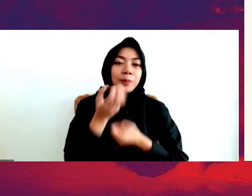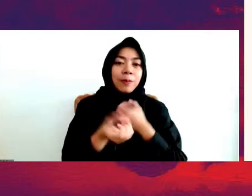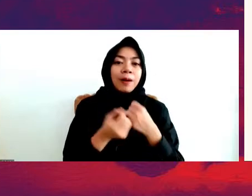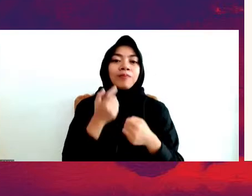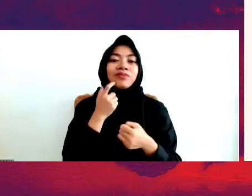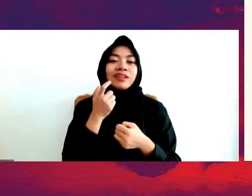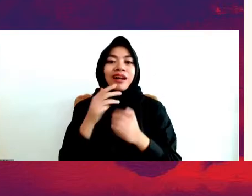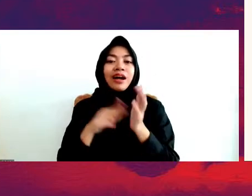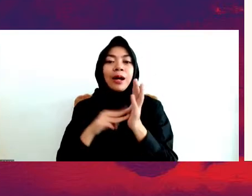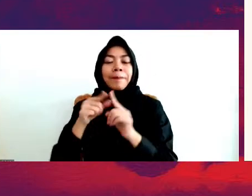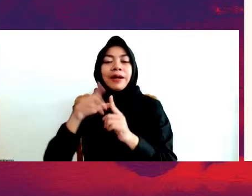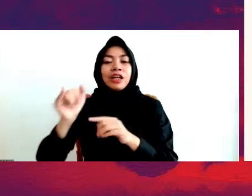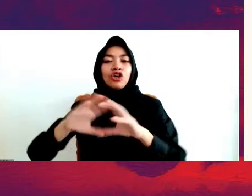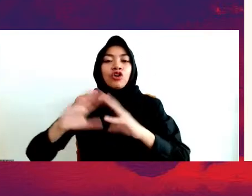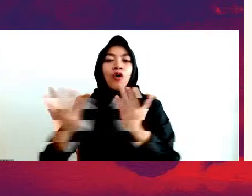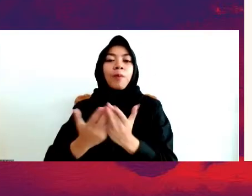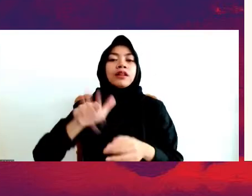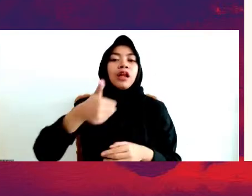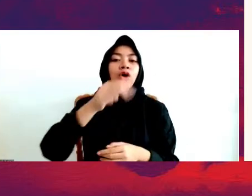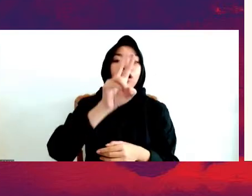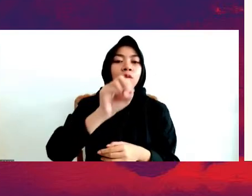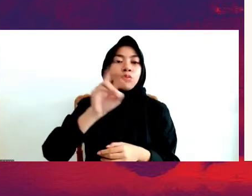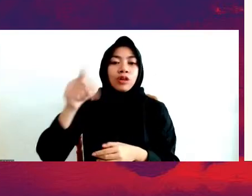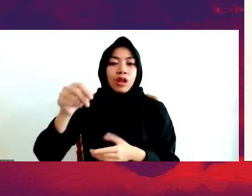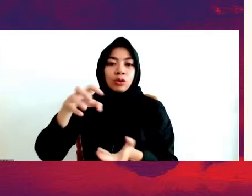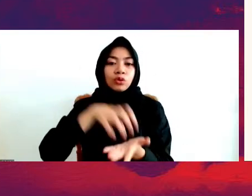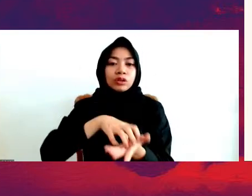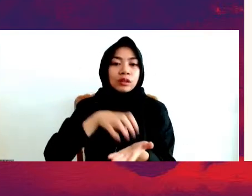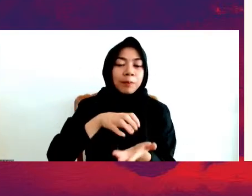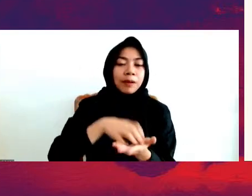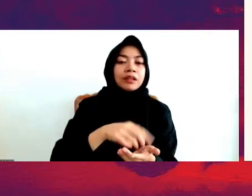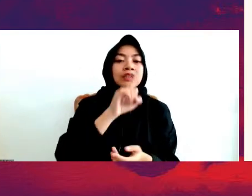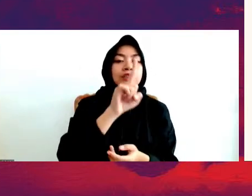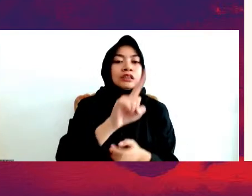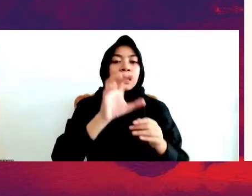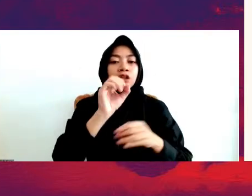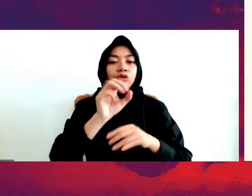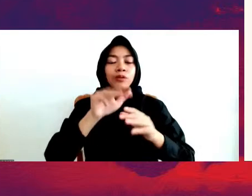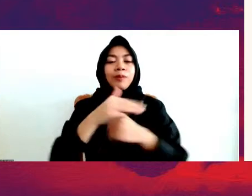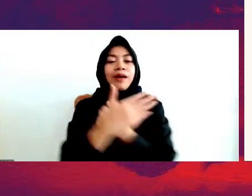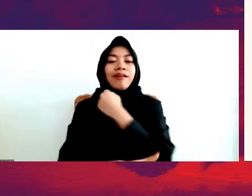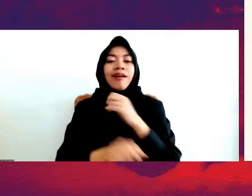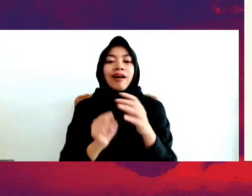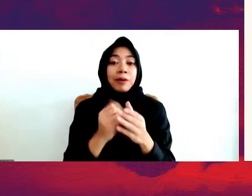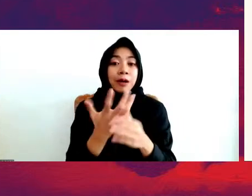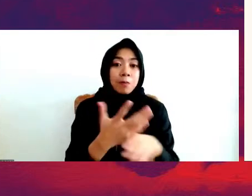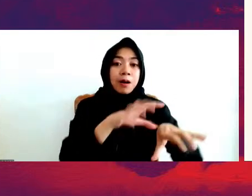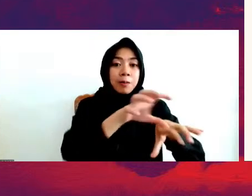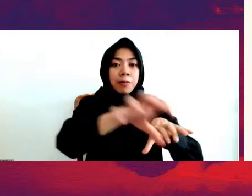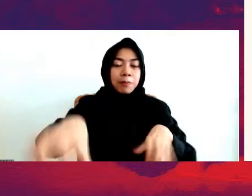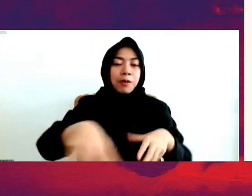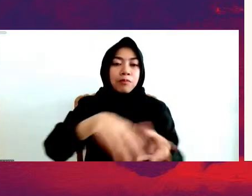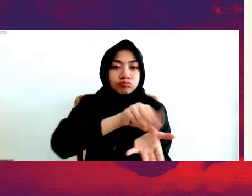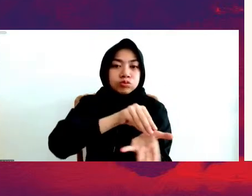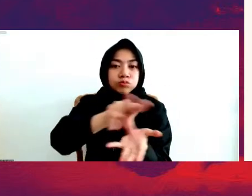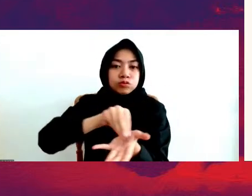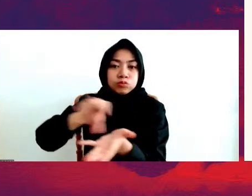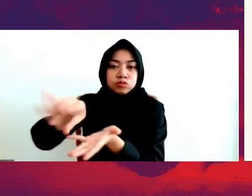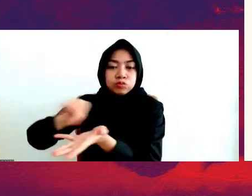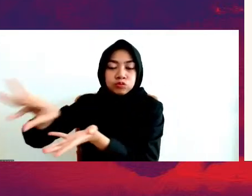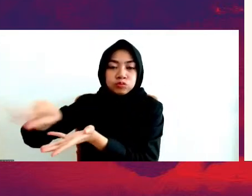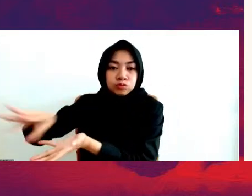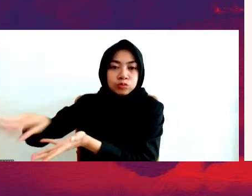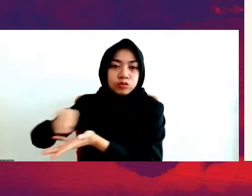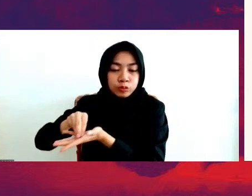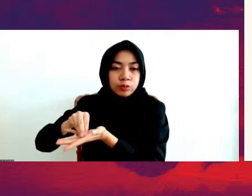MPI results for 109 countries. Our publication this year, and we do publish it on an annual basis.